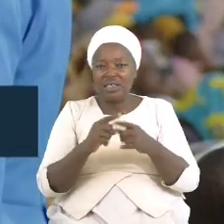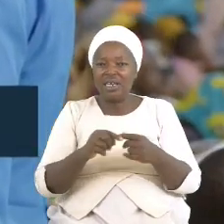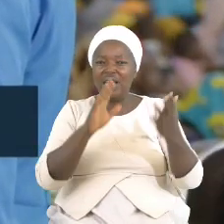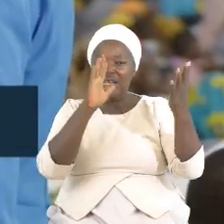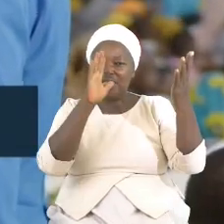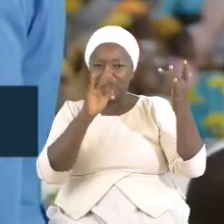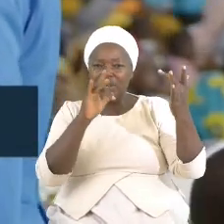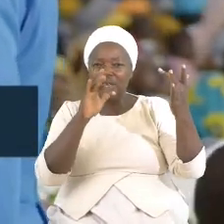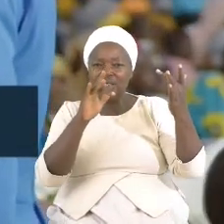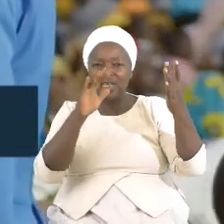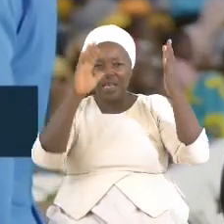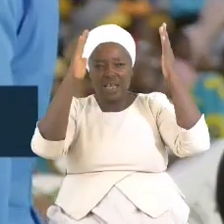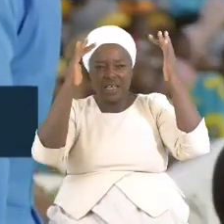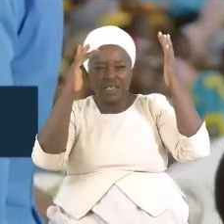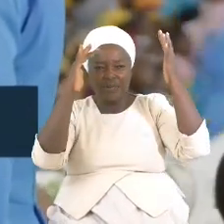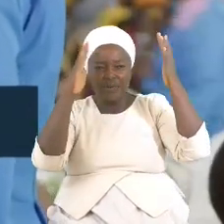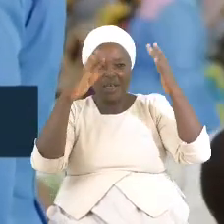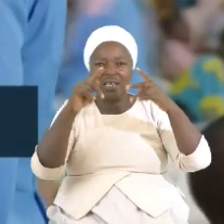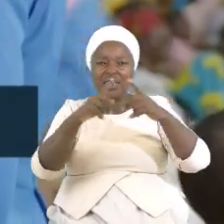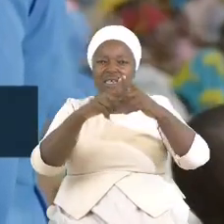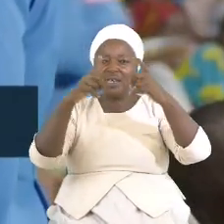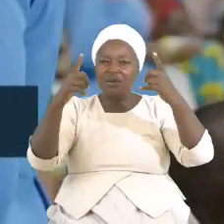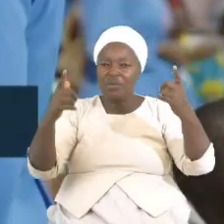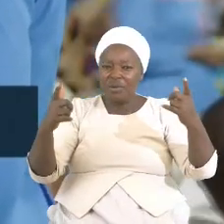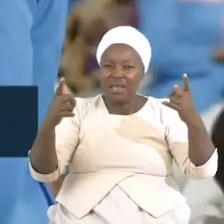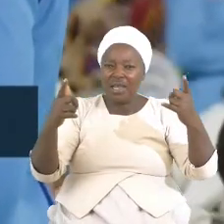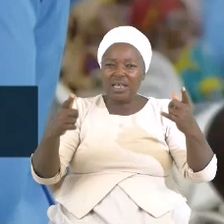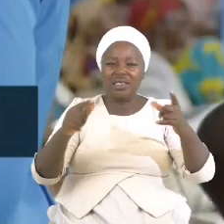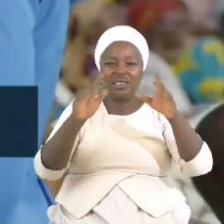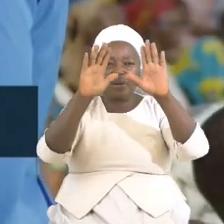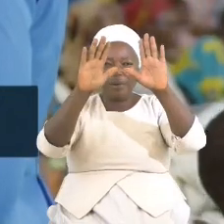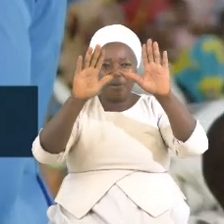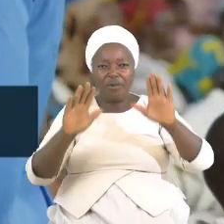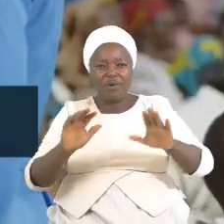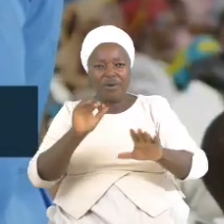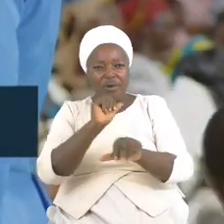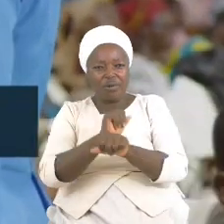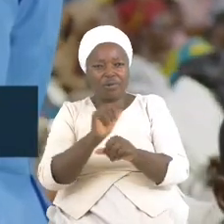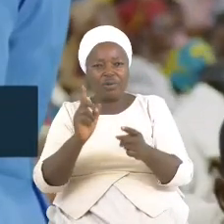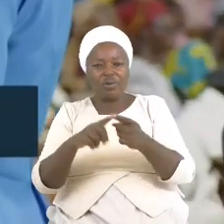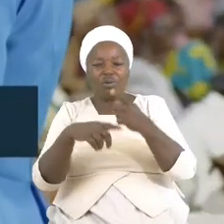If you got connected through radio and television,